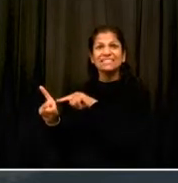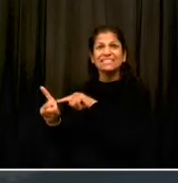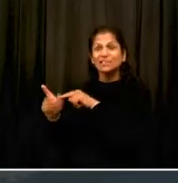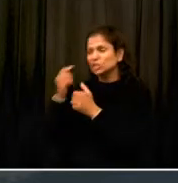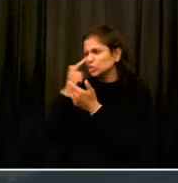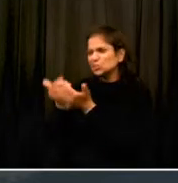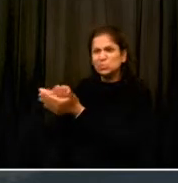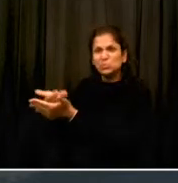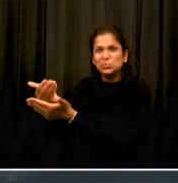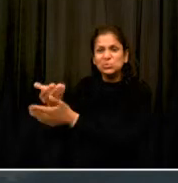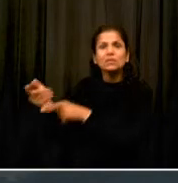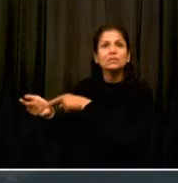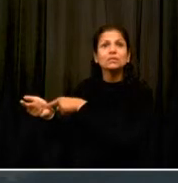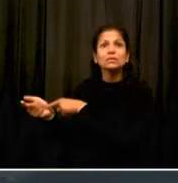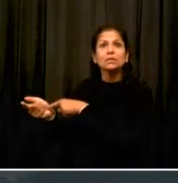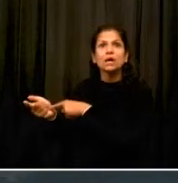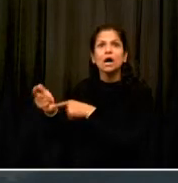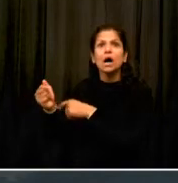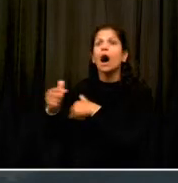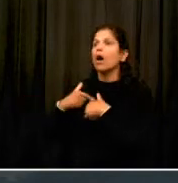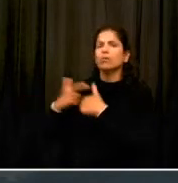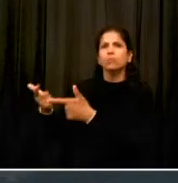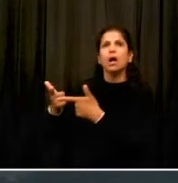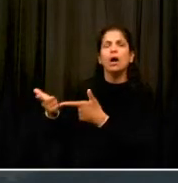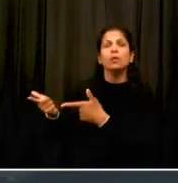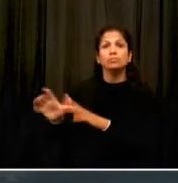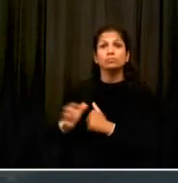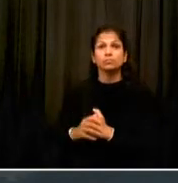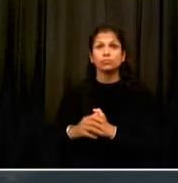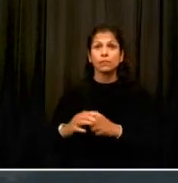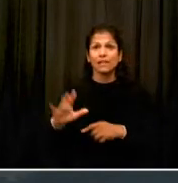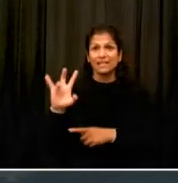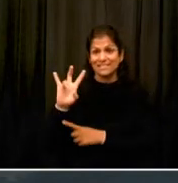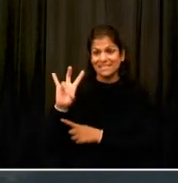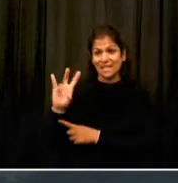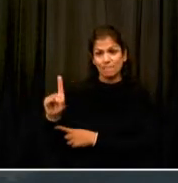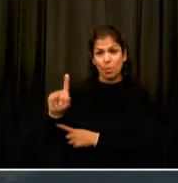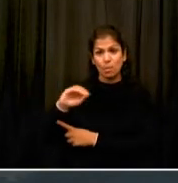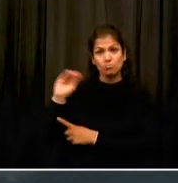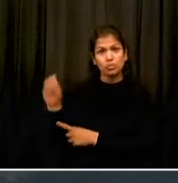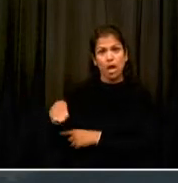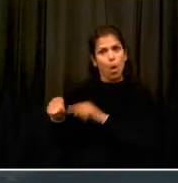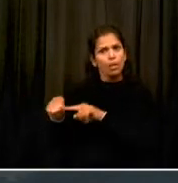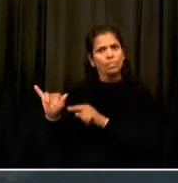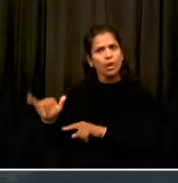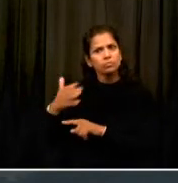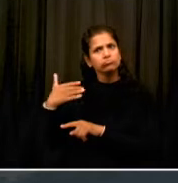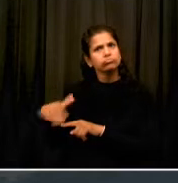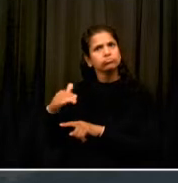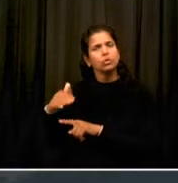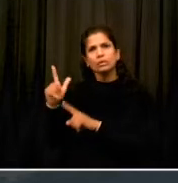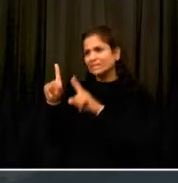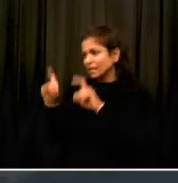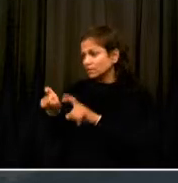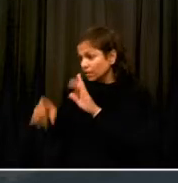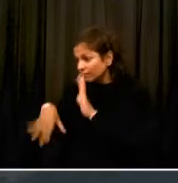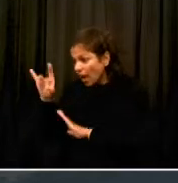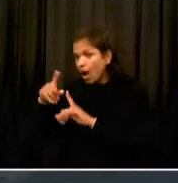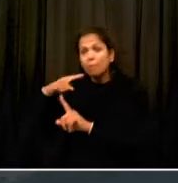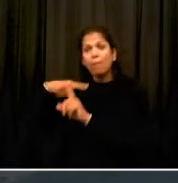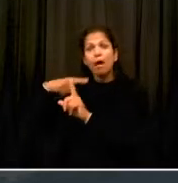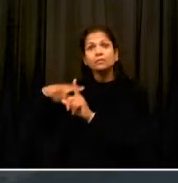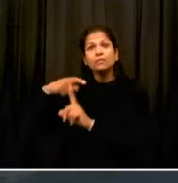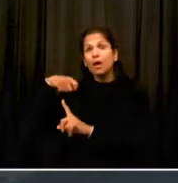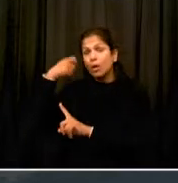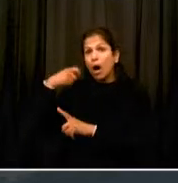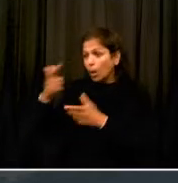number, 71% of people that we've reached are completing our intake process, have completed our intake process, and we're monitoring